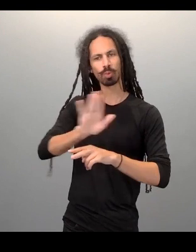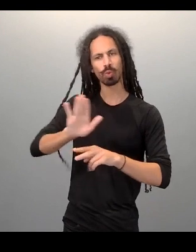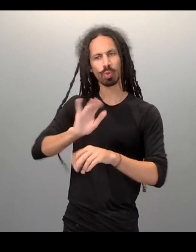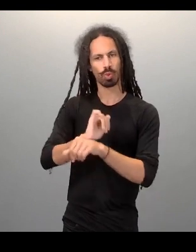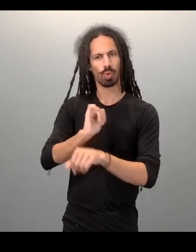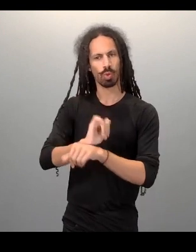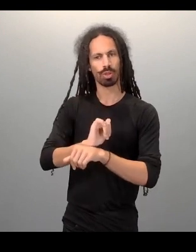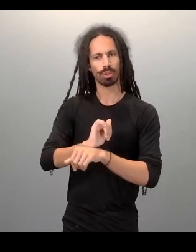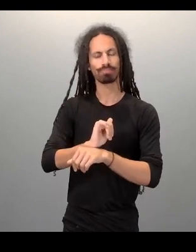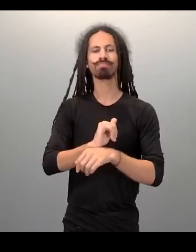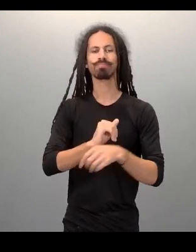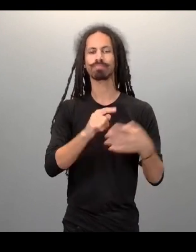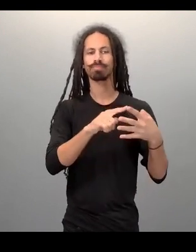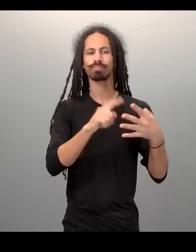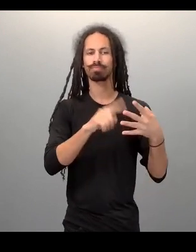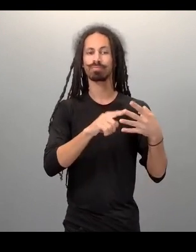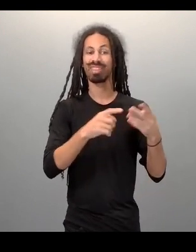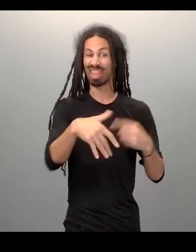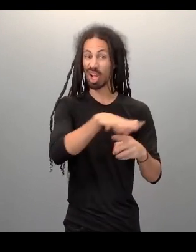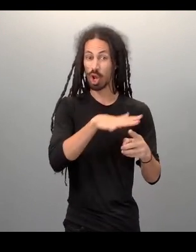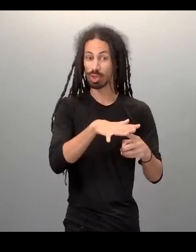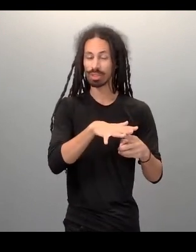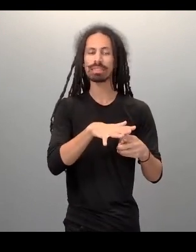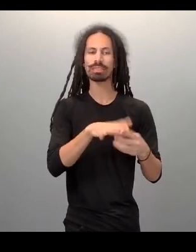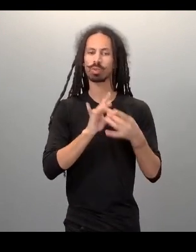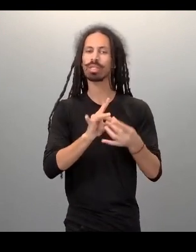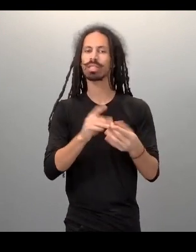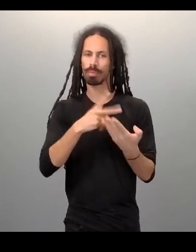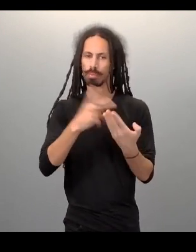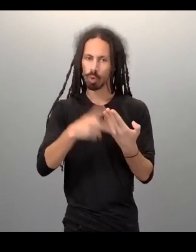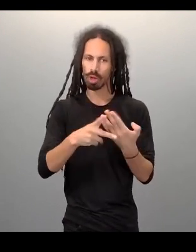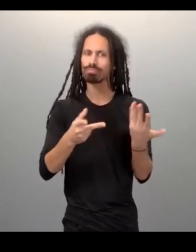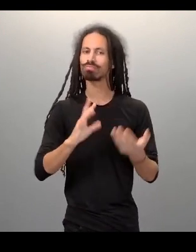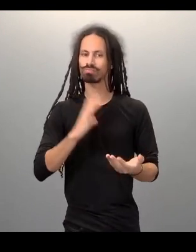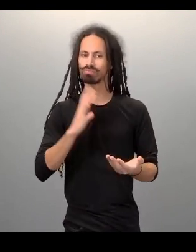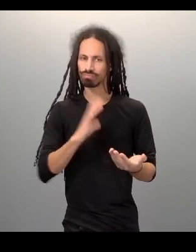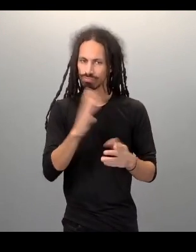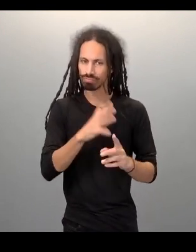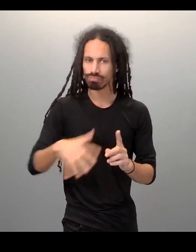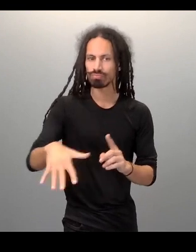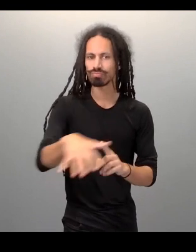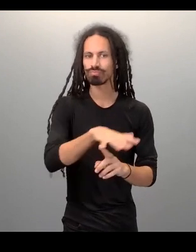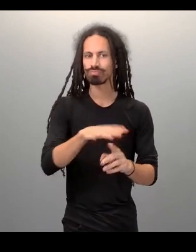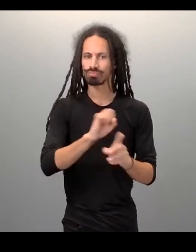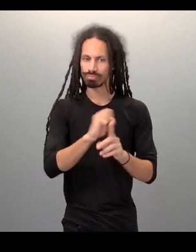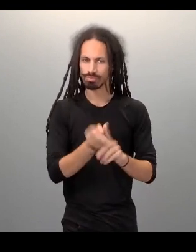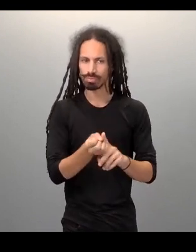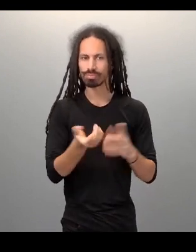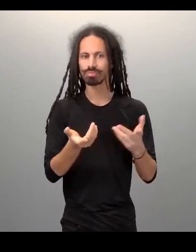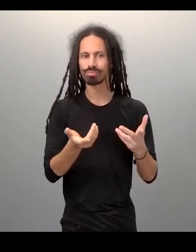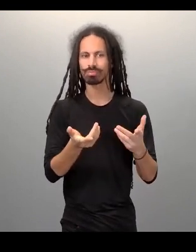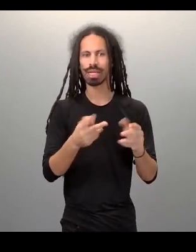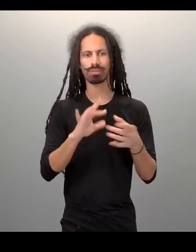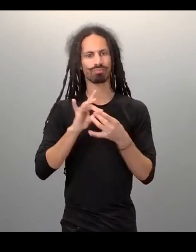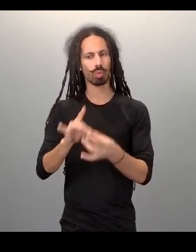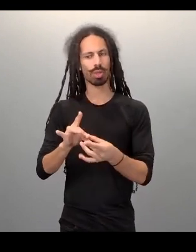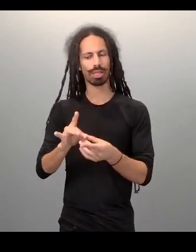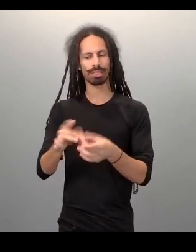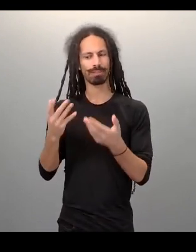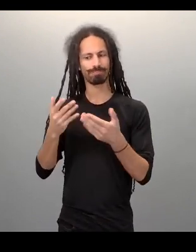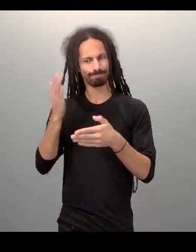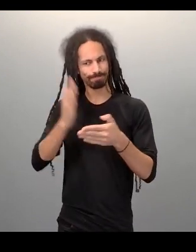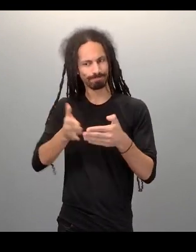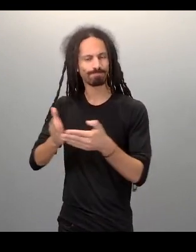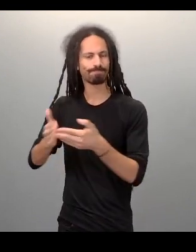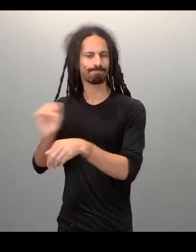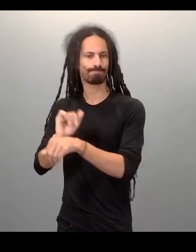context is program related. So again, a formal situation, it's related to you completing your program. The